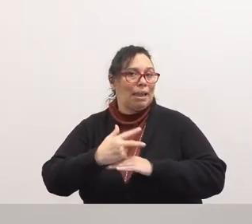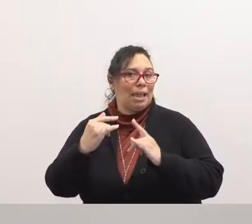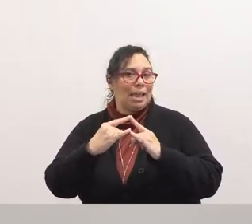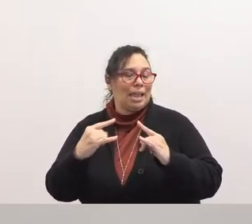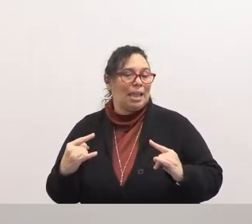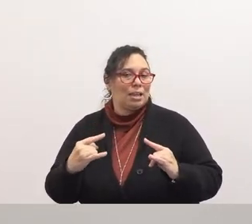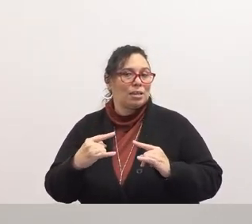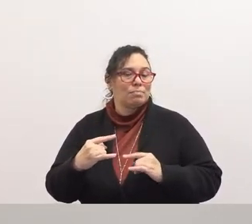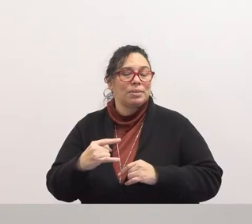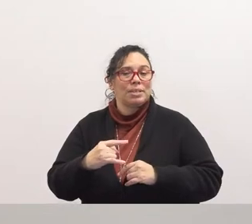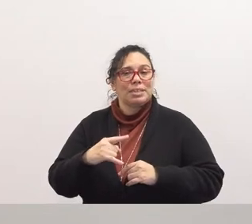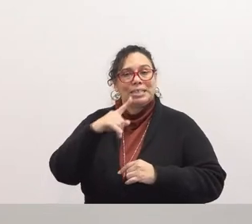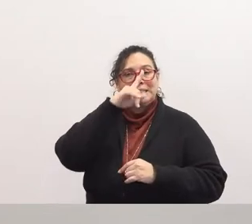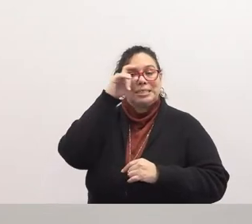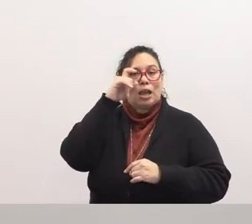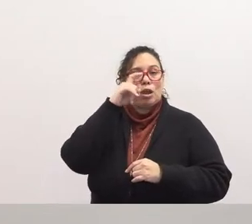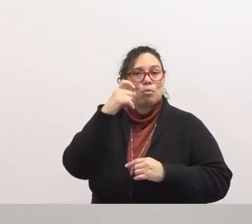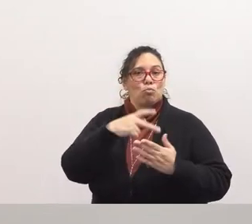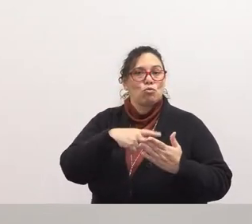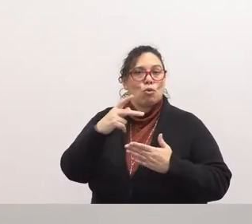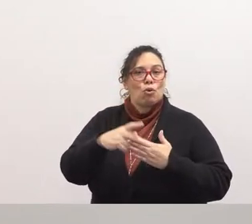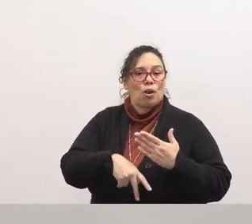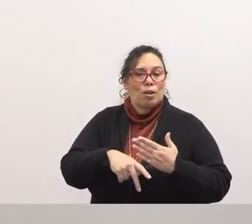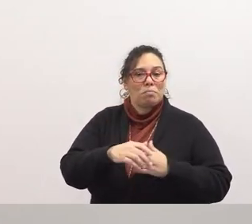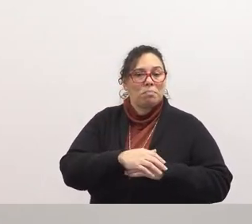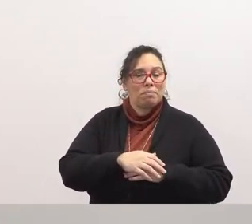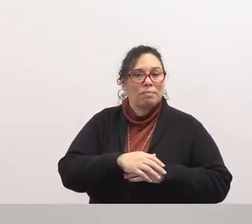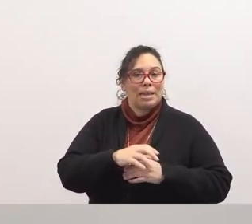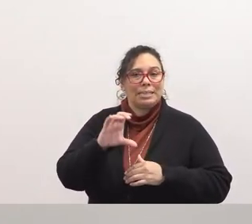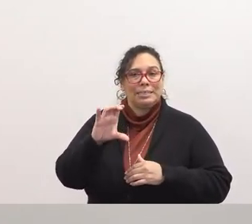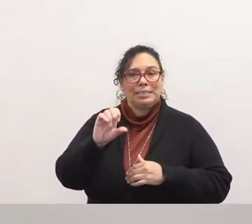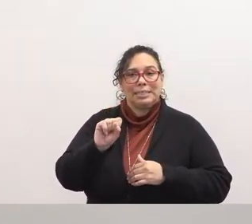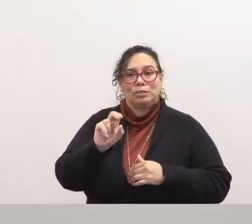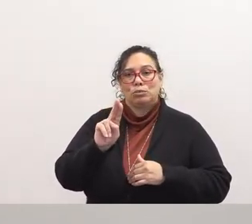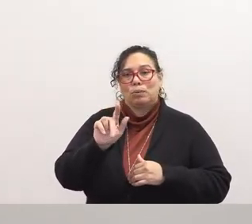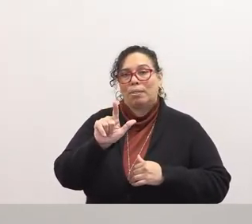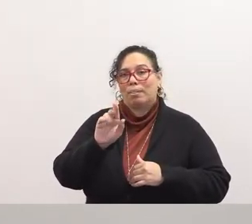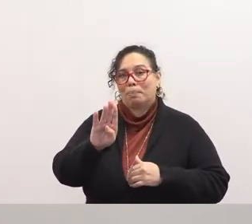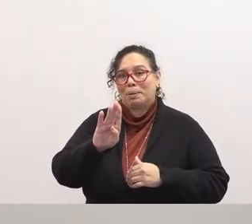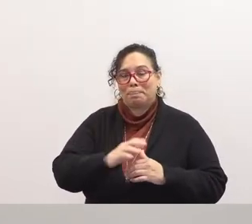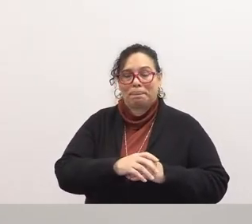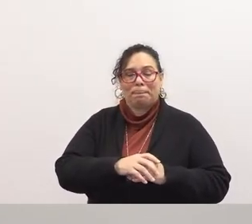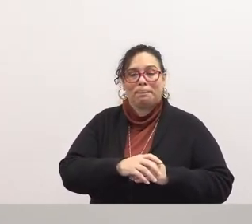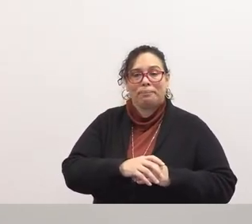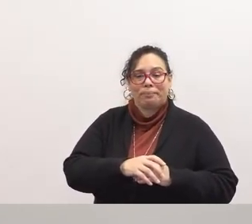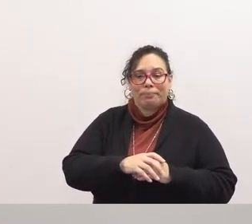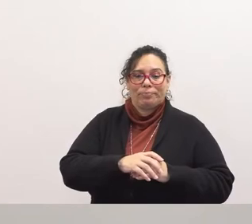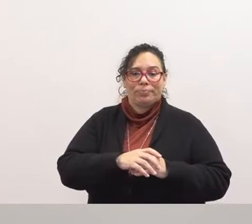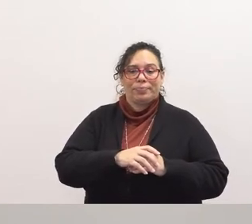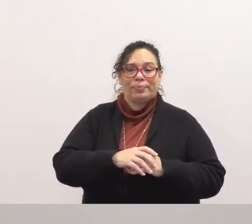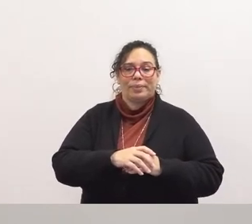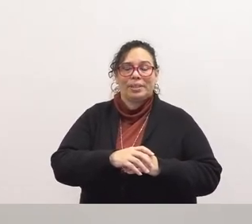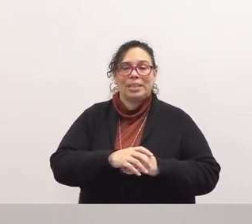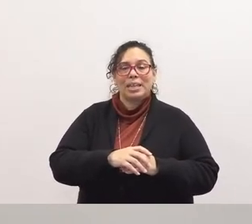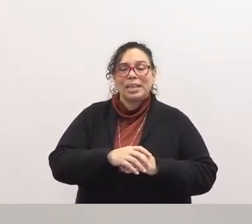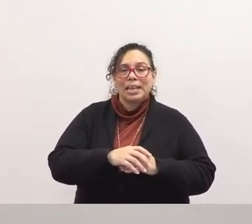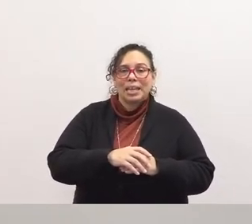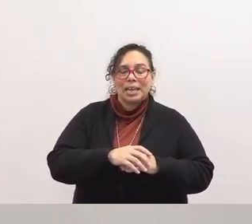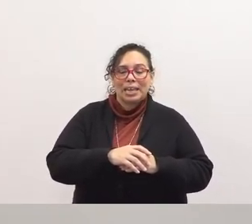of Jordan's summer program at California State University at Long Beach. Mac